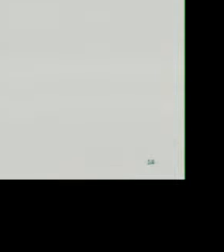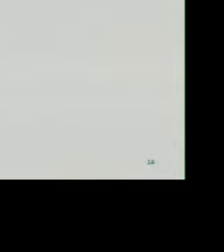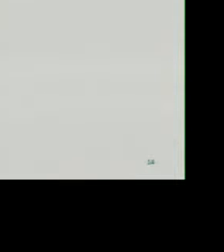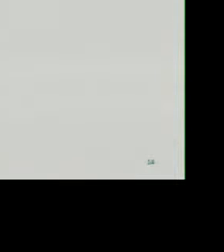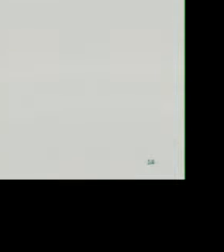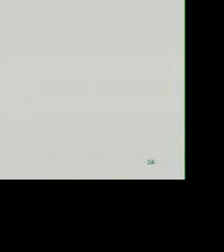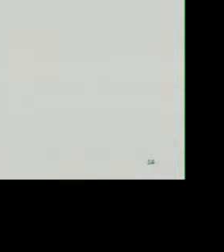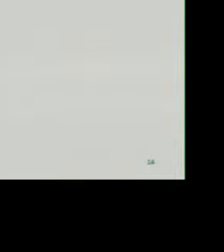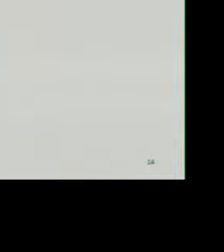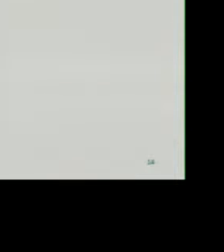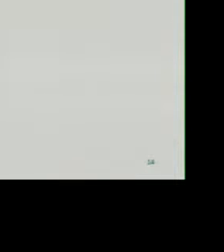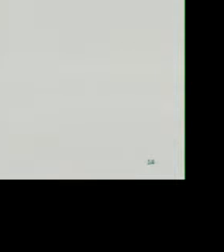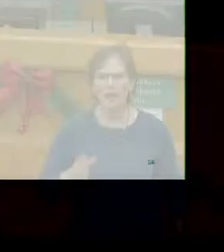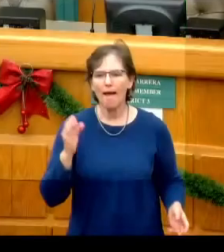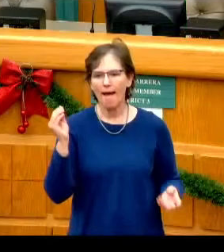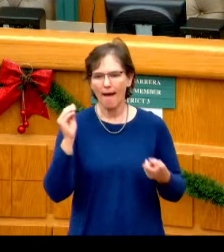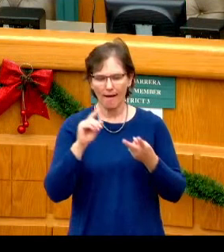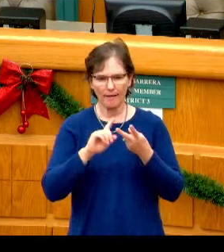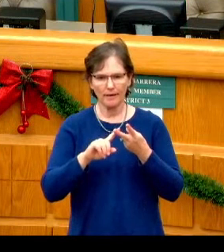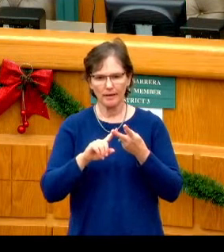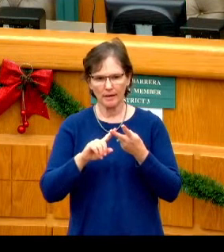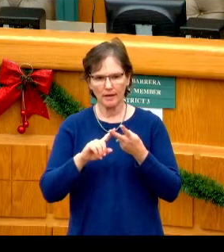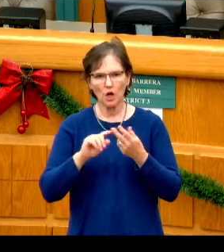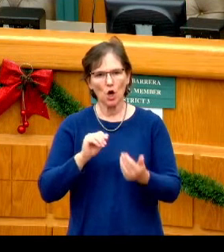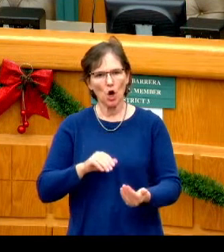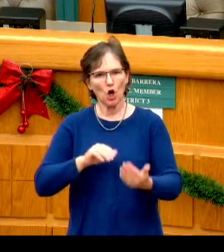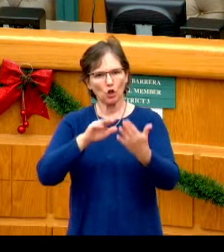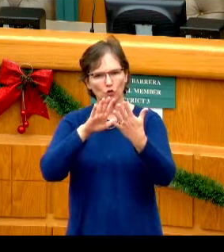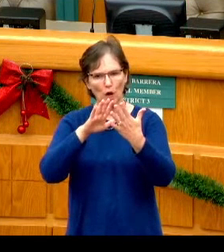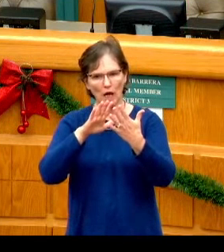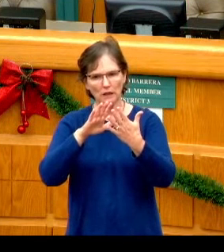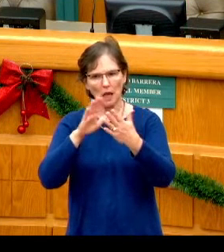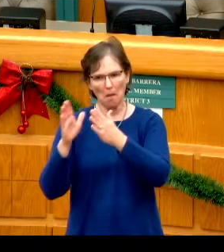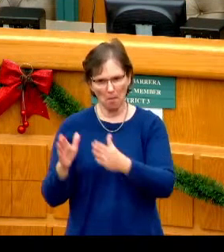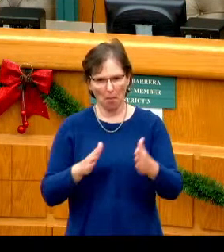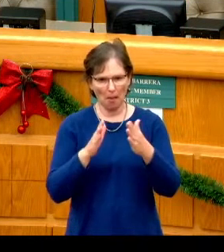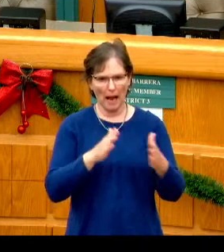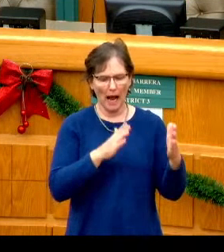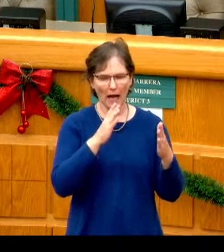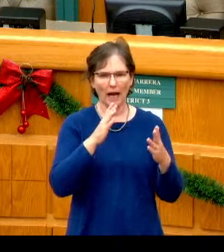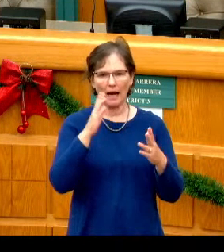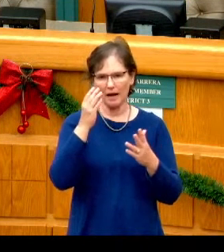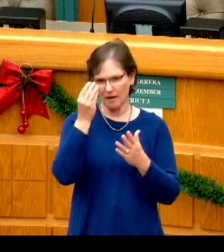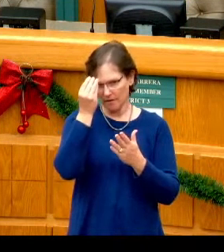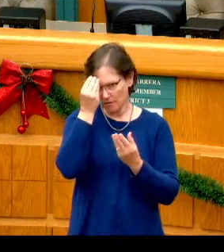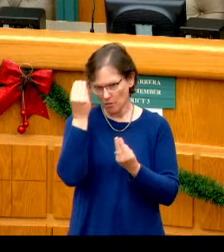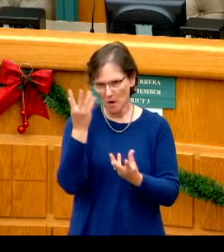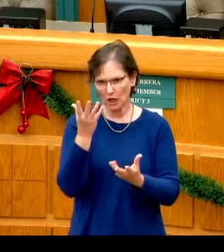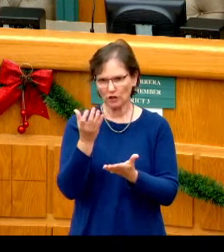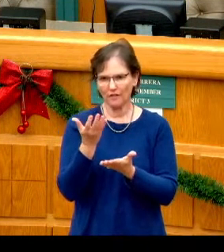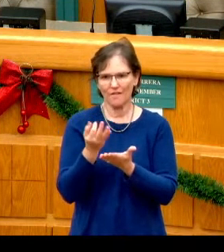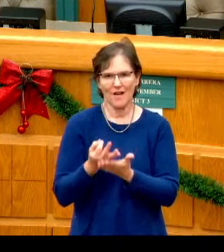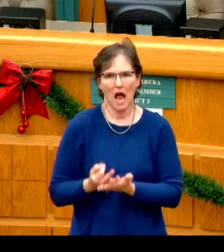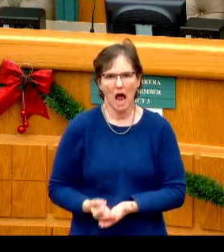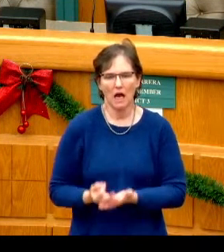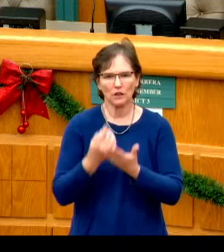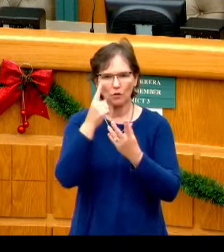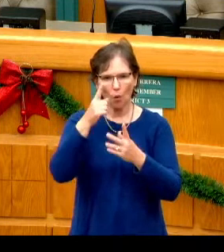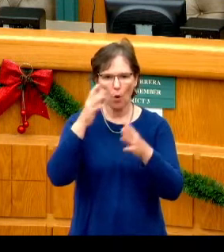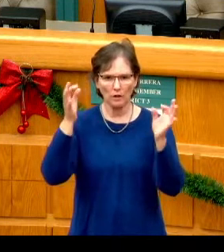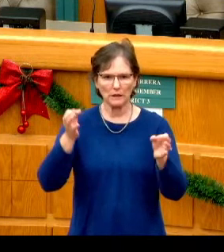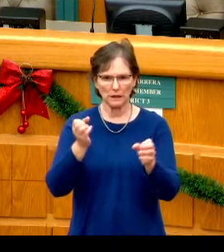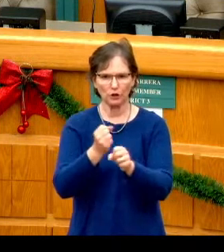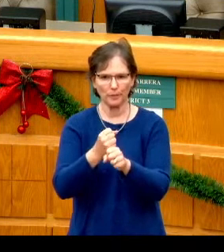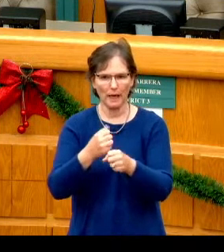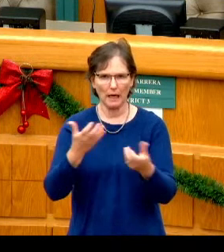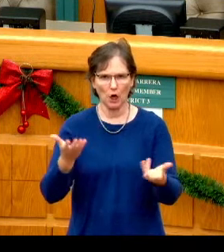evidence-based decision-making by leaders here in the Coastal Bend community. So there are several interventions that are in place. You're urged